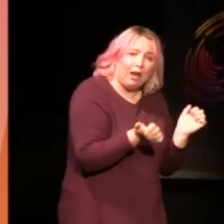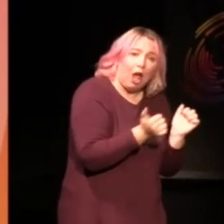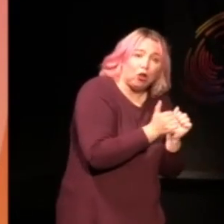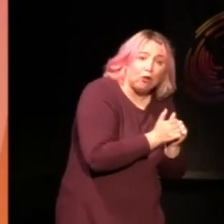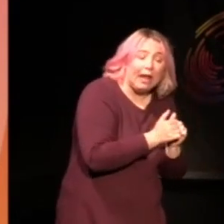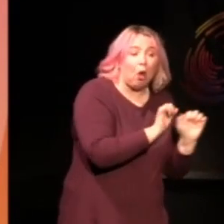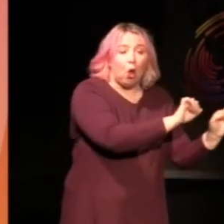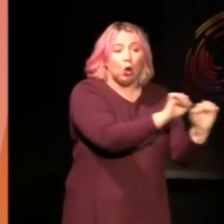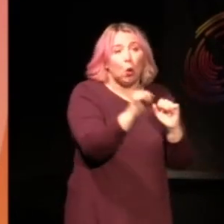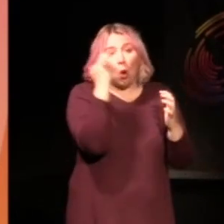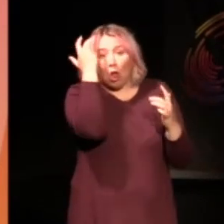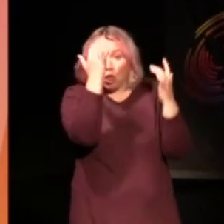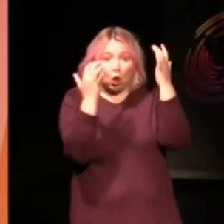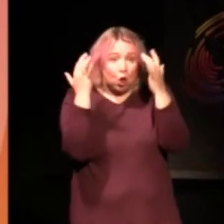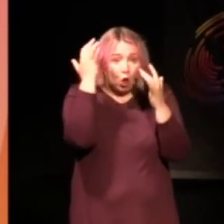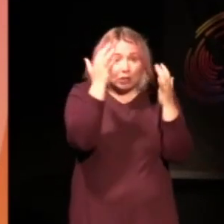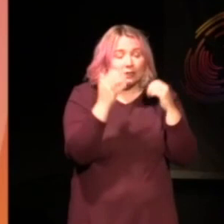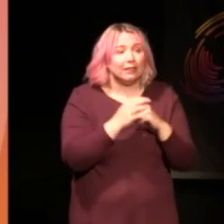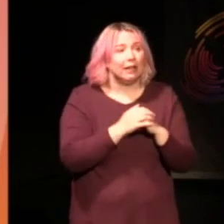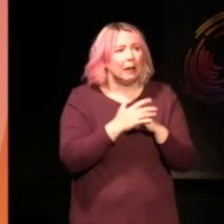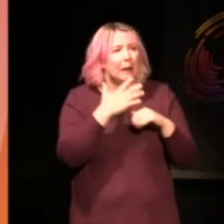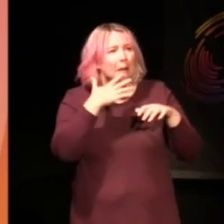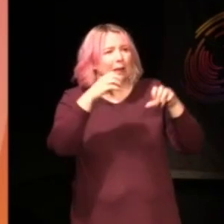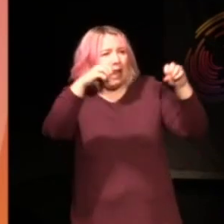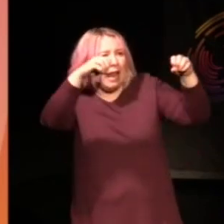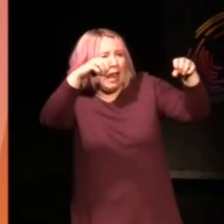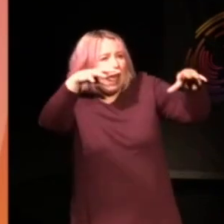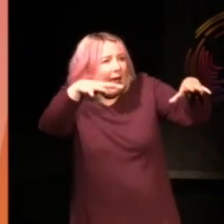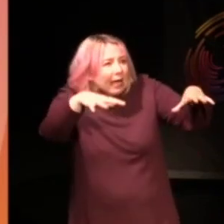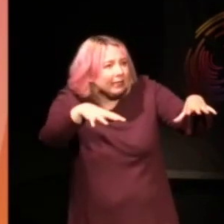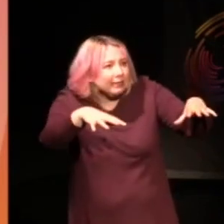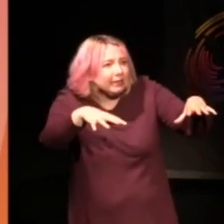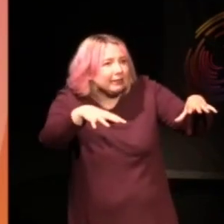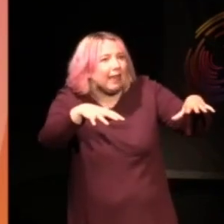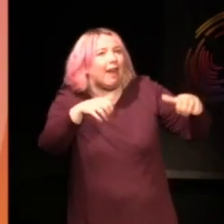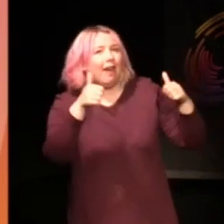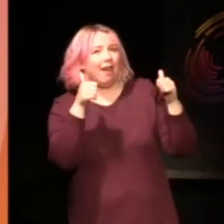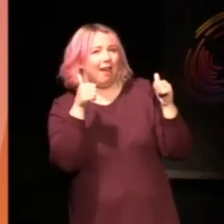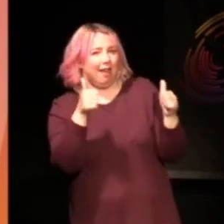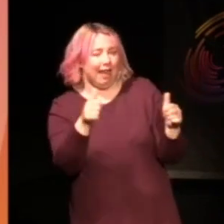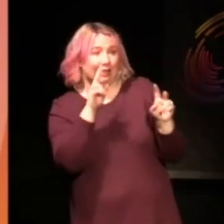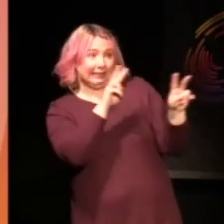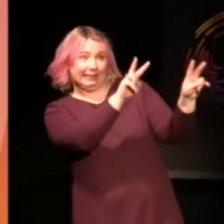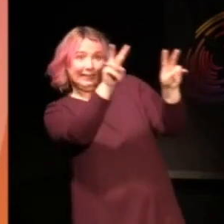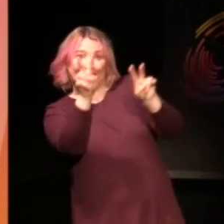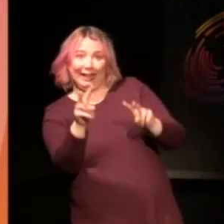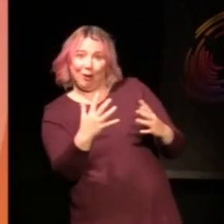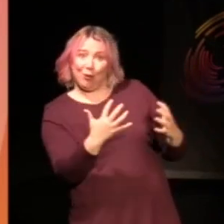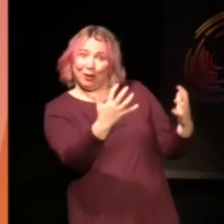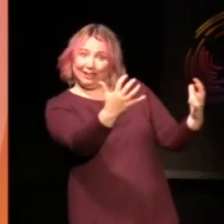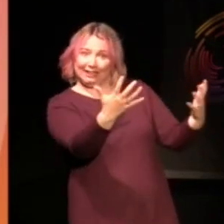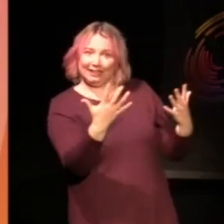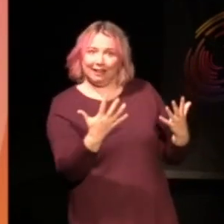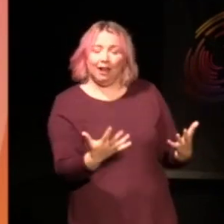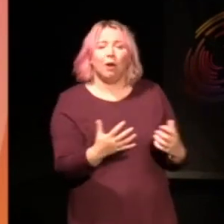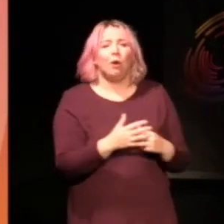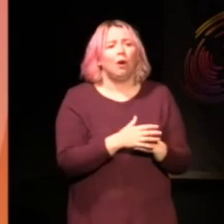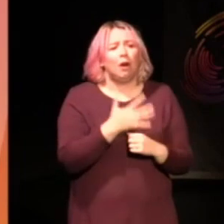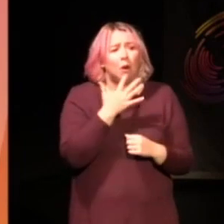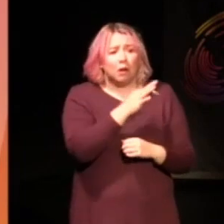thought. If you could put the lights up a bit more, because I can't quite see the upper level. Yeah. Anybody like to ask a question?